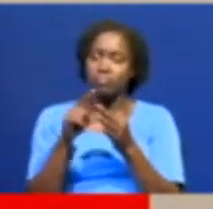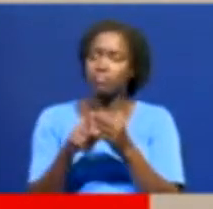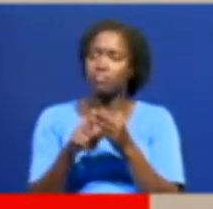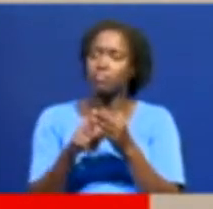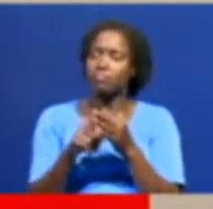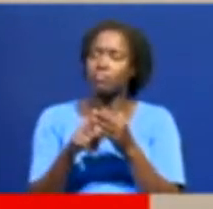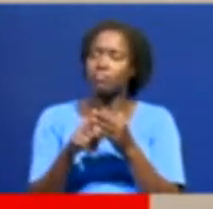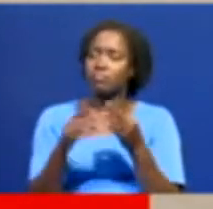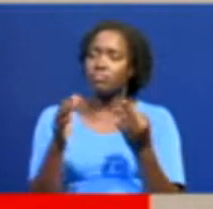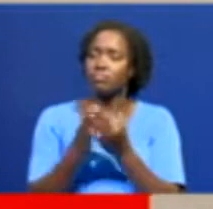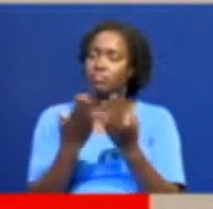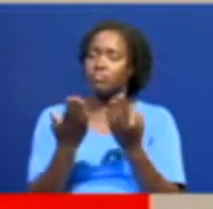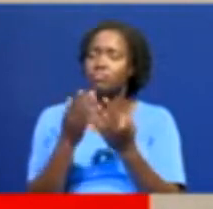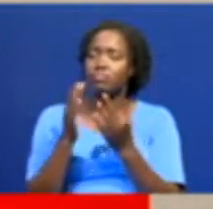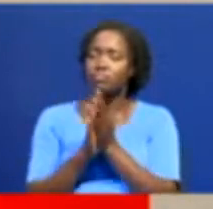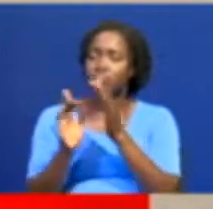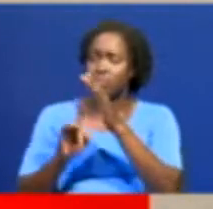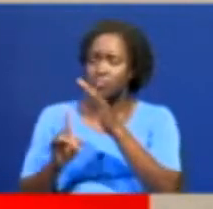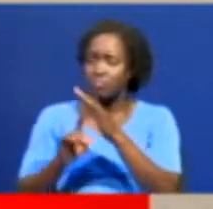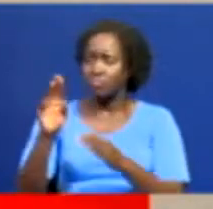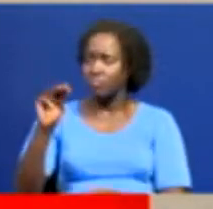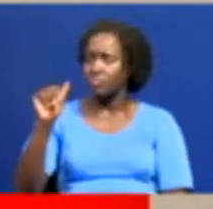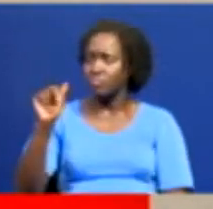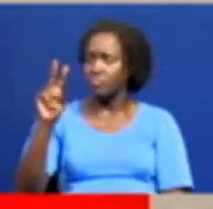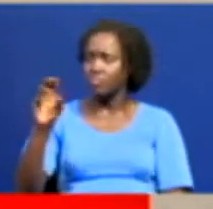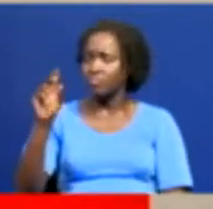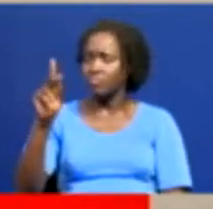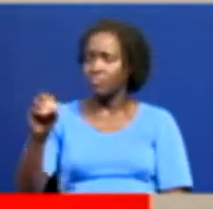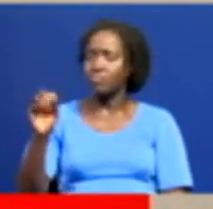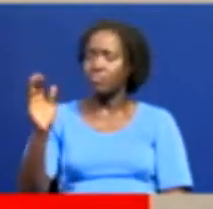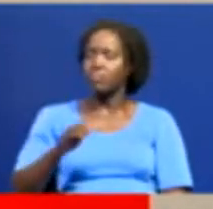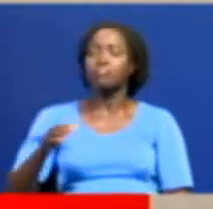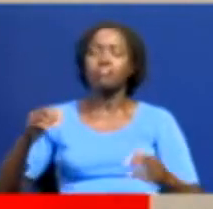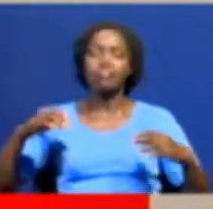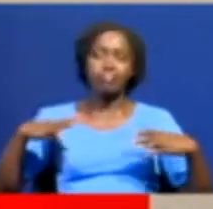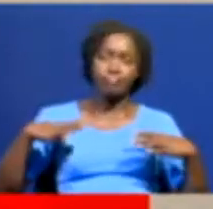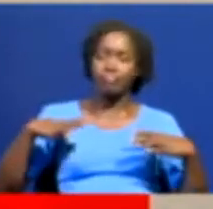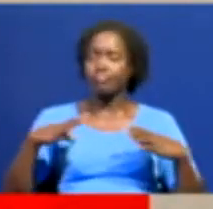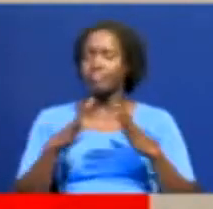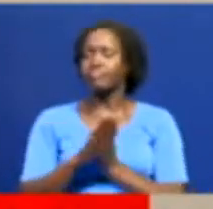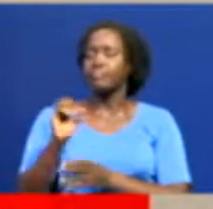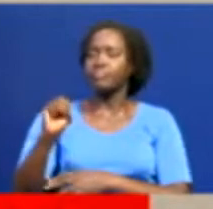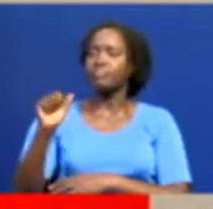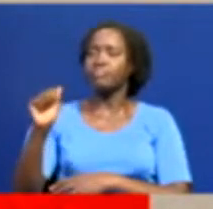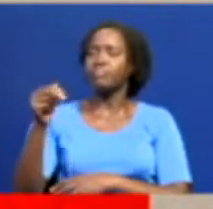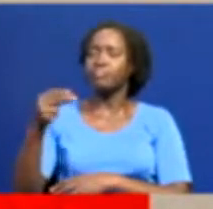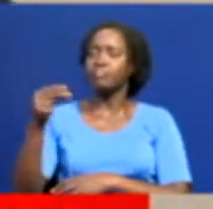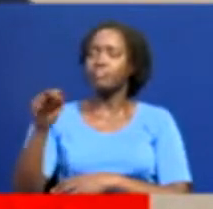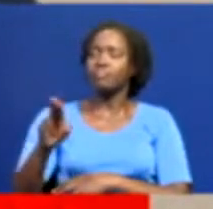have several here in Nairobi. We have Mavoko. We have Starehe. We have Shauri Moyo A. And today we will be